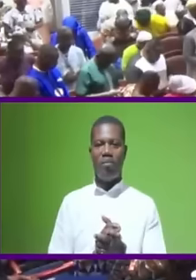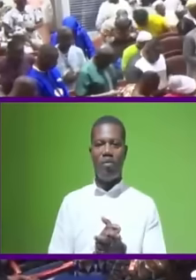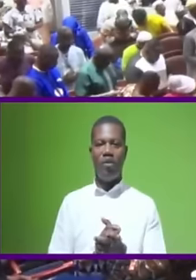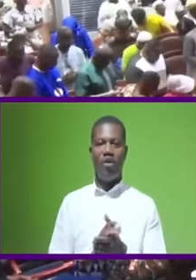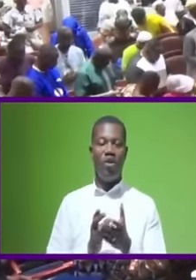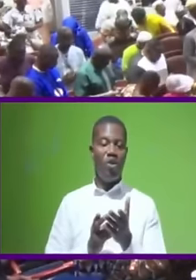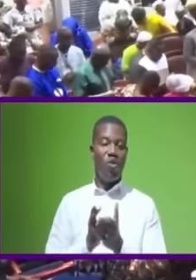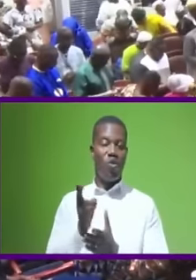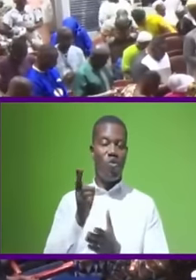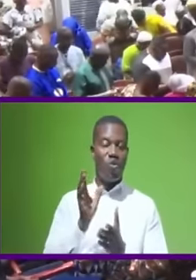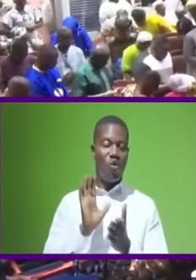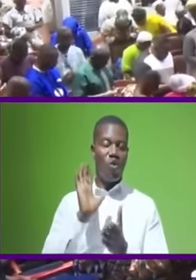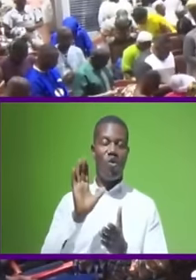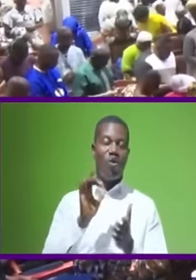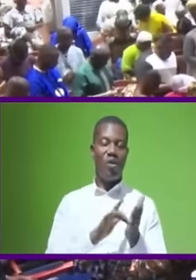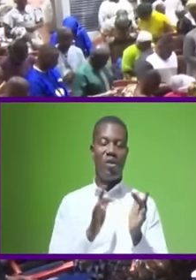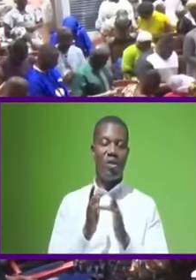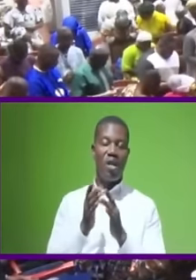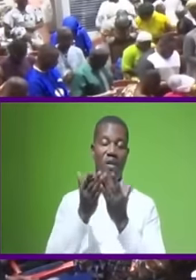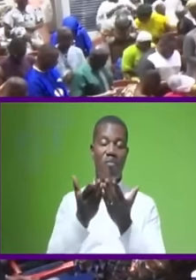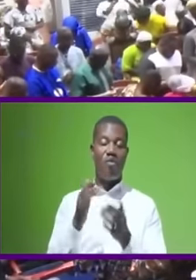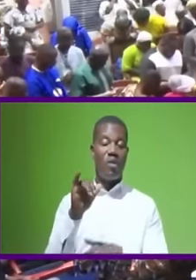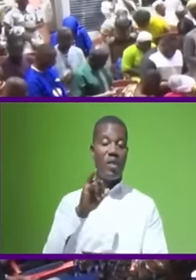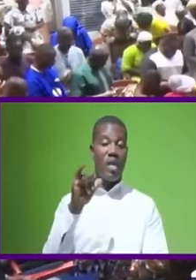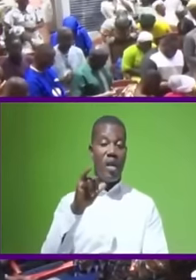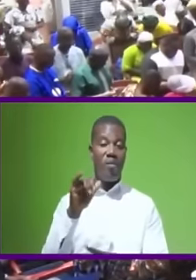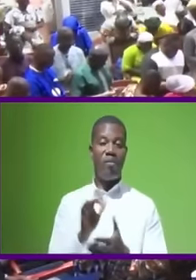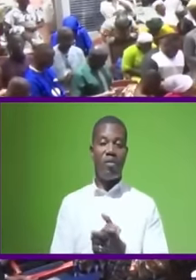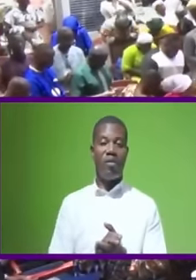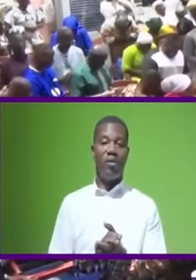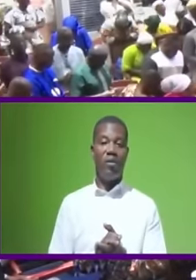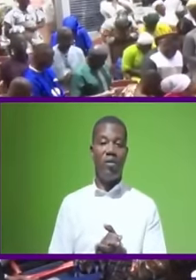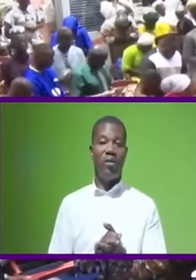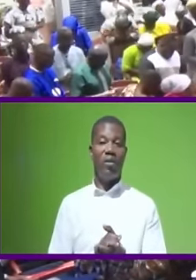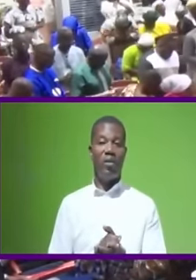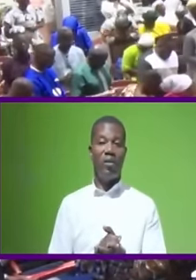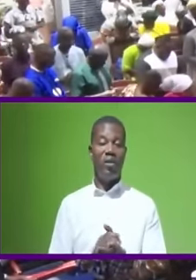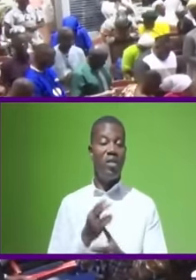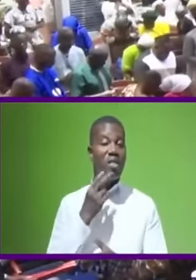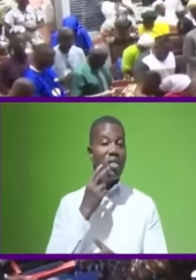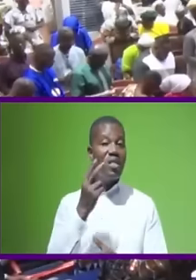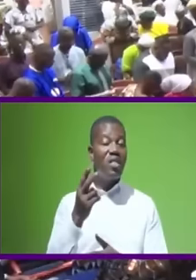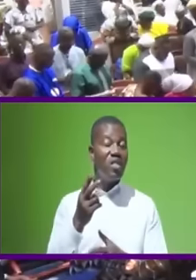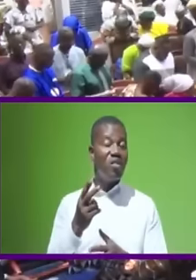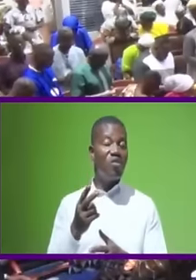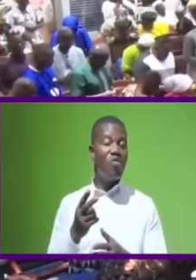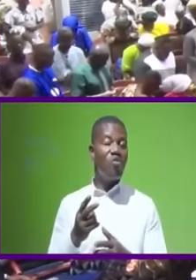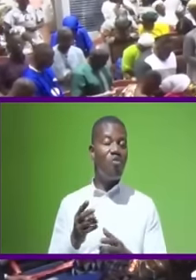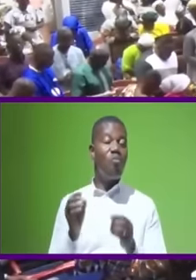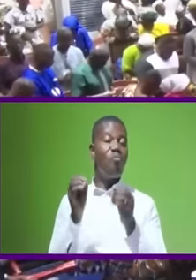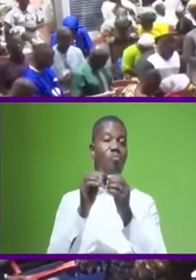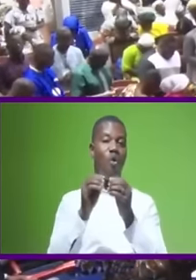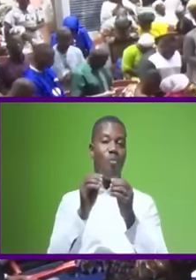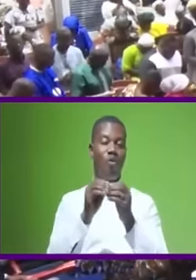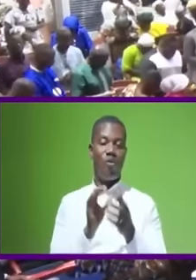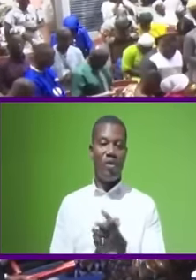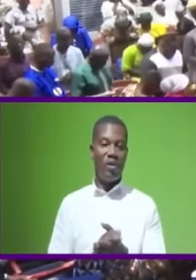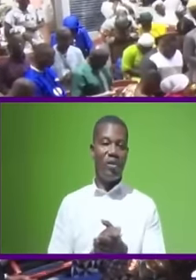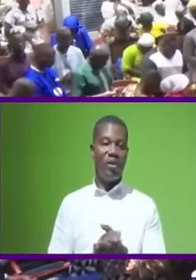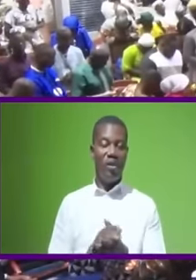When I'm a Bible, you could not yarasu. Yes, no. And you grew up, man of bros. When